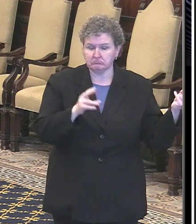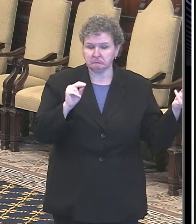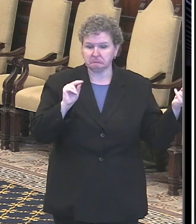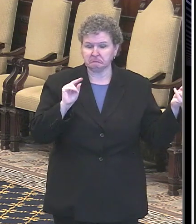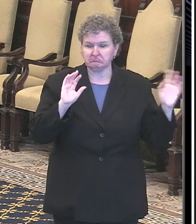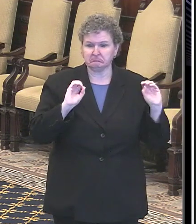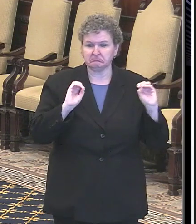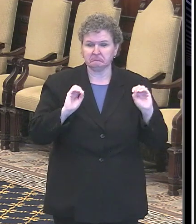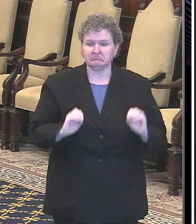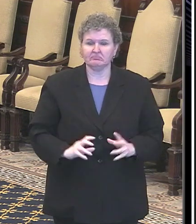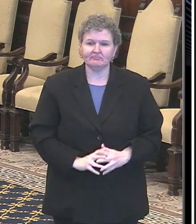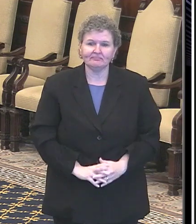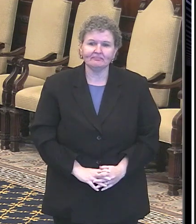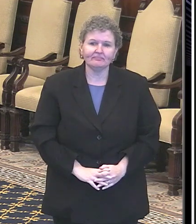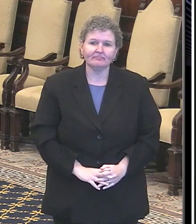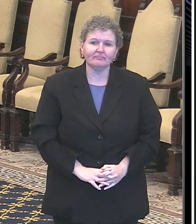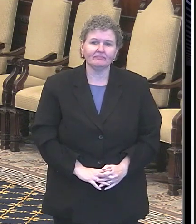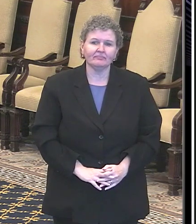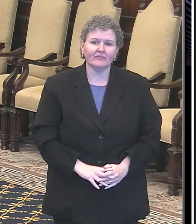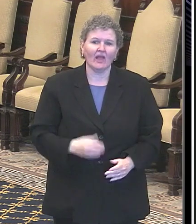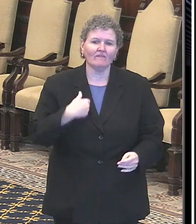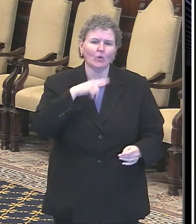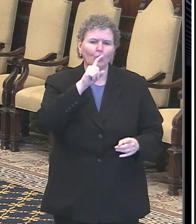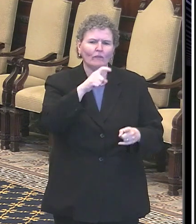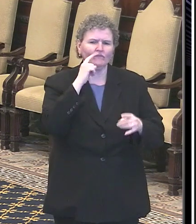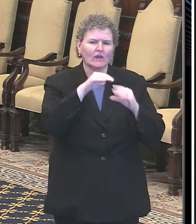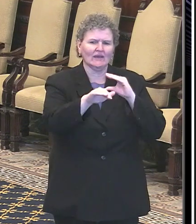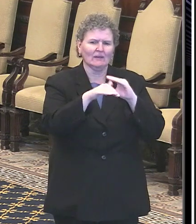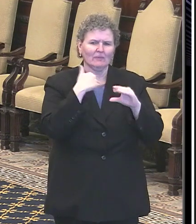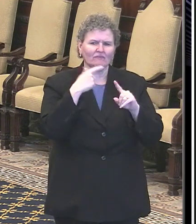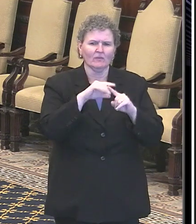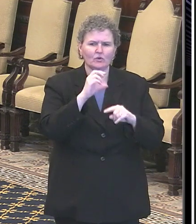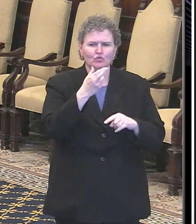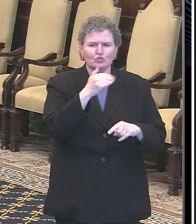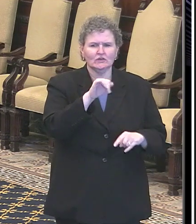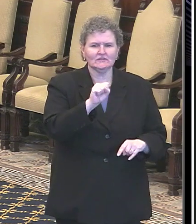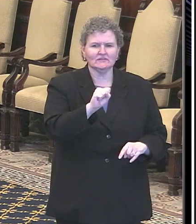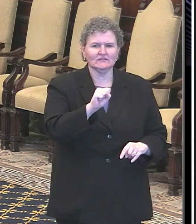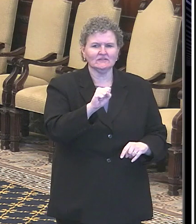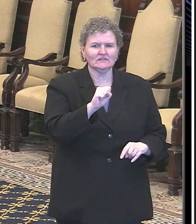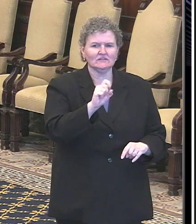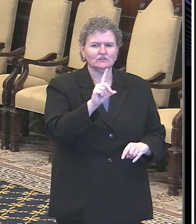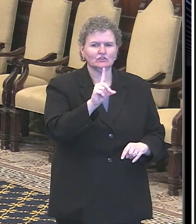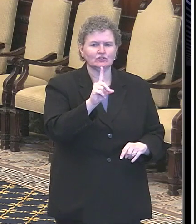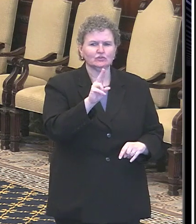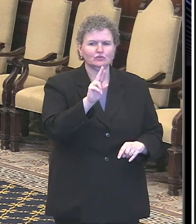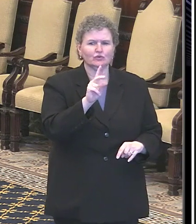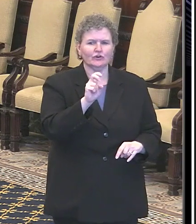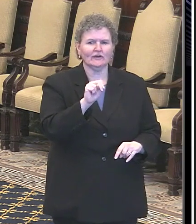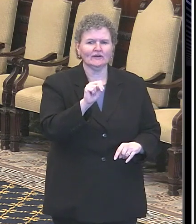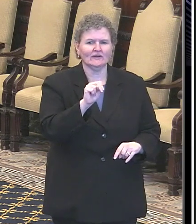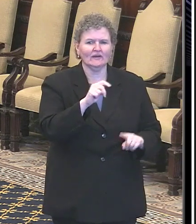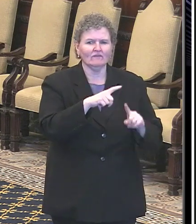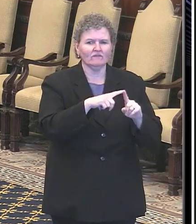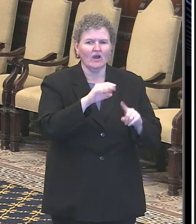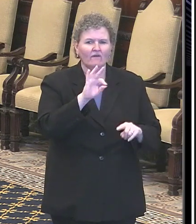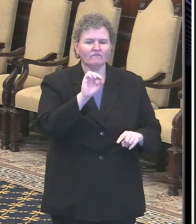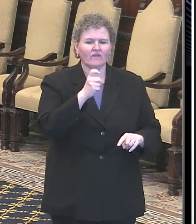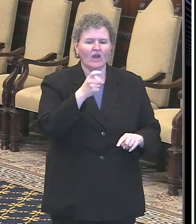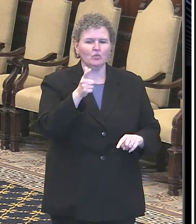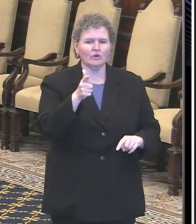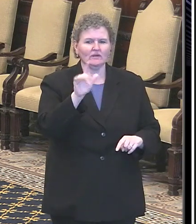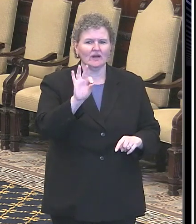Well, we did have a question emailed in by Chris Durkin, a reporter with Fox 29, who could not join us because of